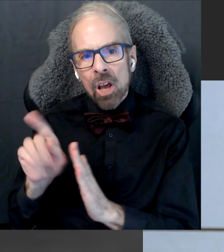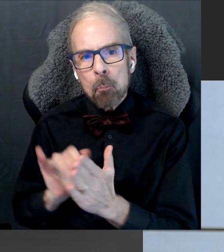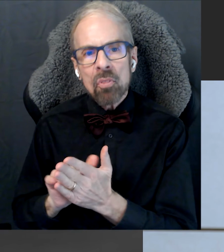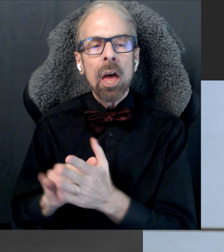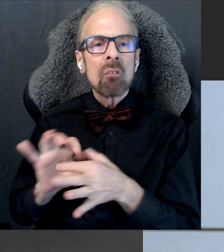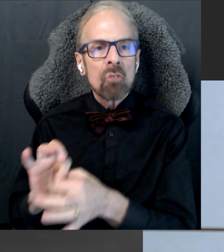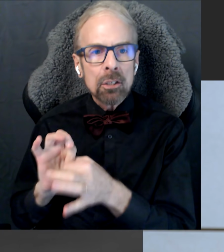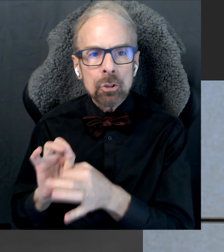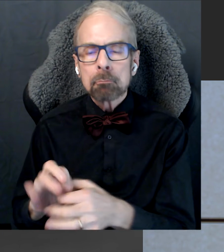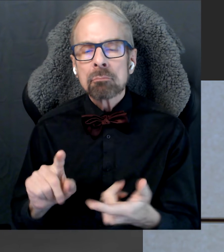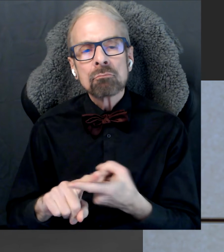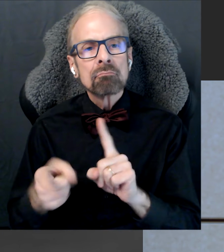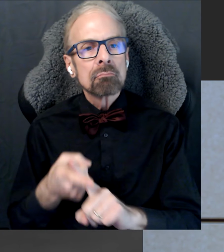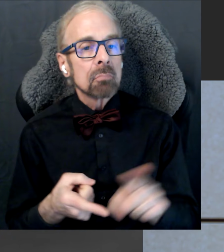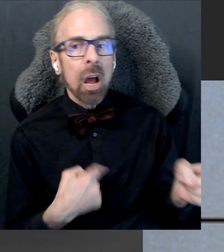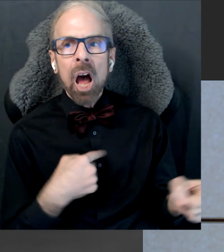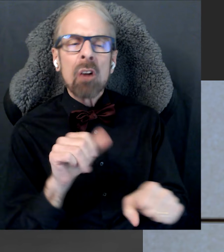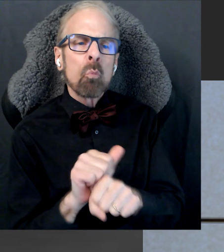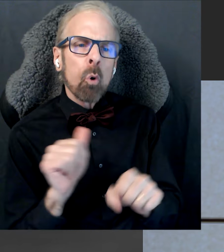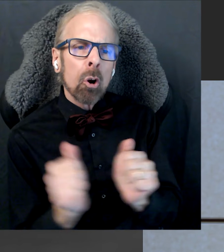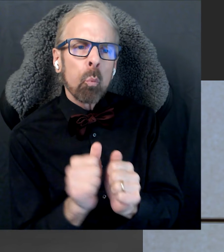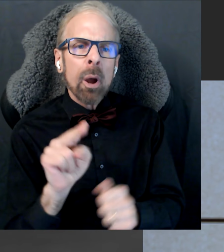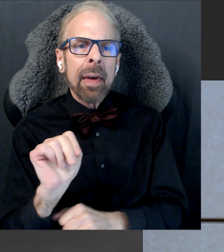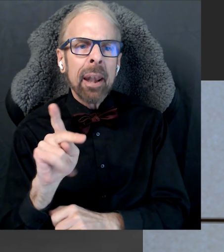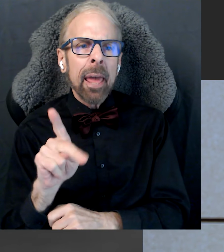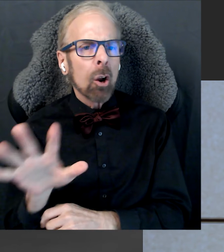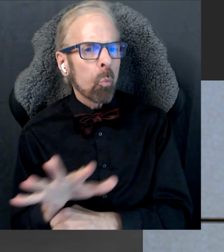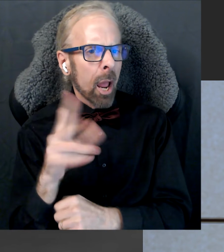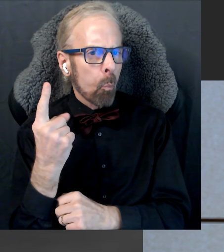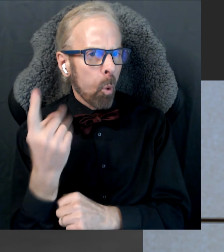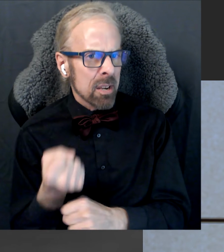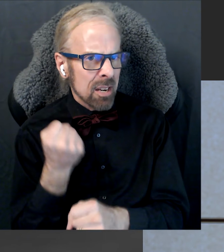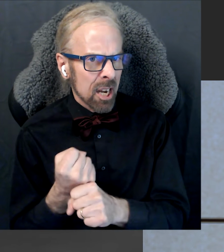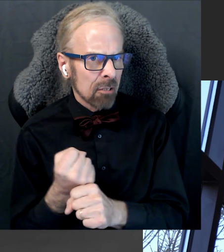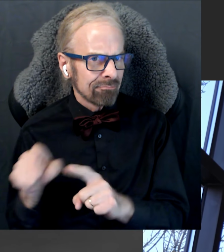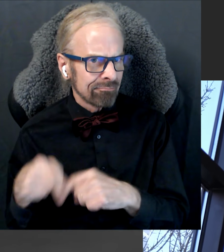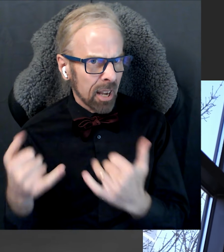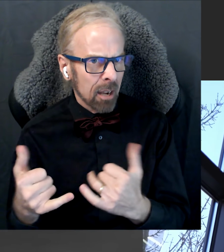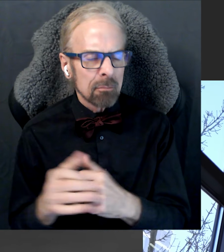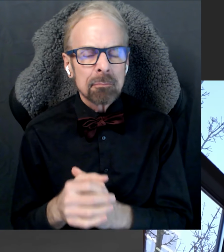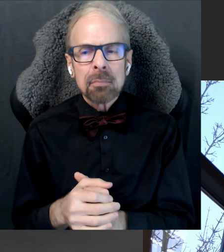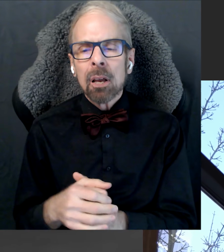that friendship relationship. I've worked with Nick for about a year now, and